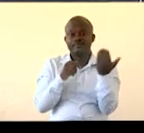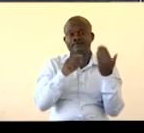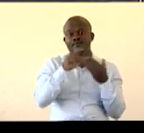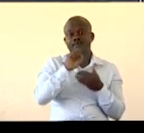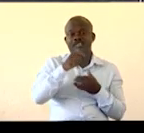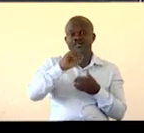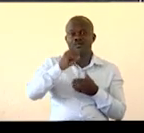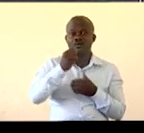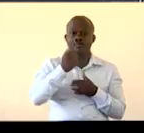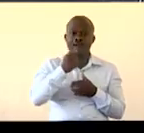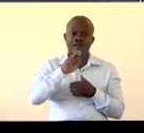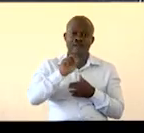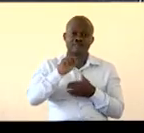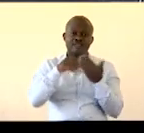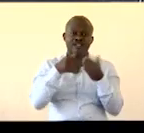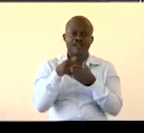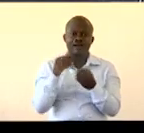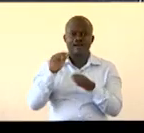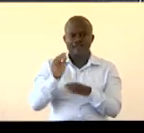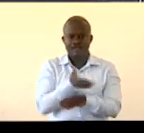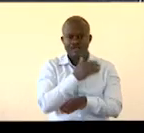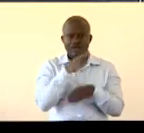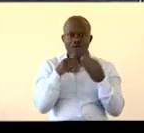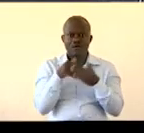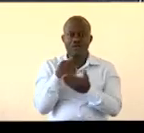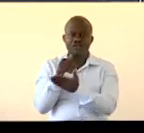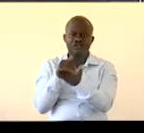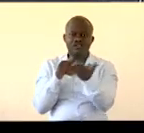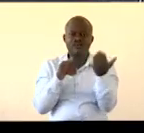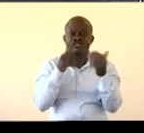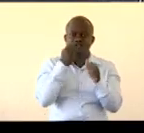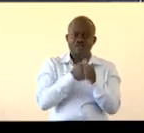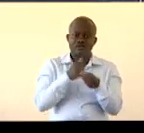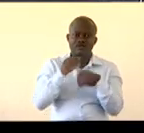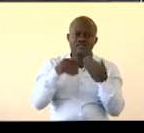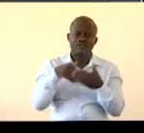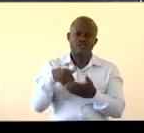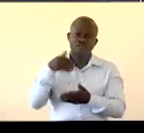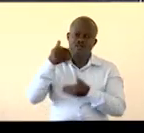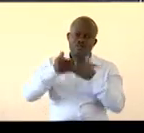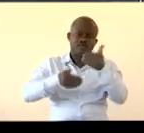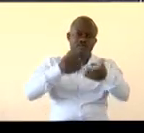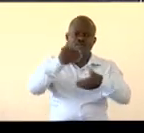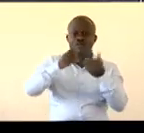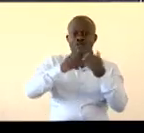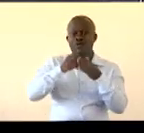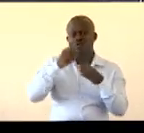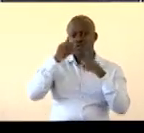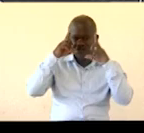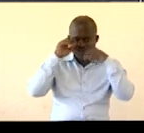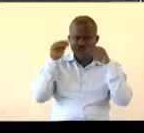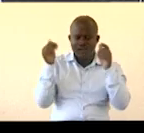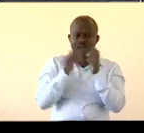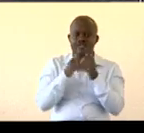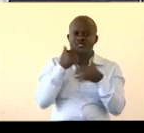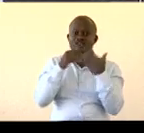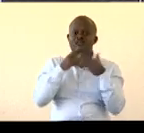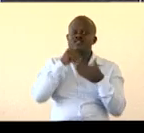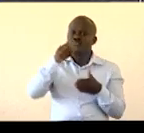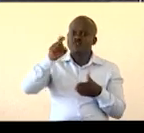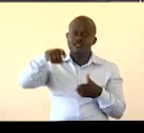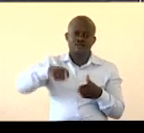can easily eliminate oxygen, which is produced in the process of photosynthesis and is not needed